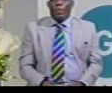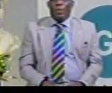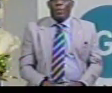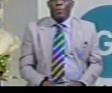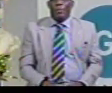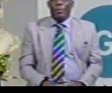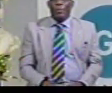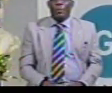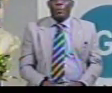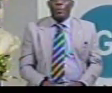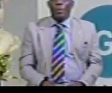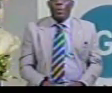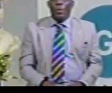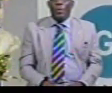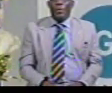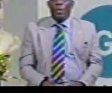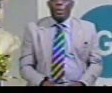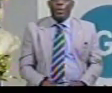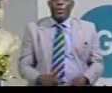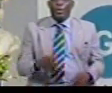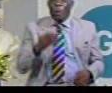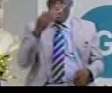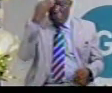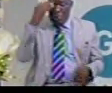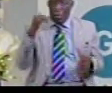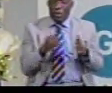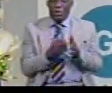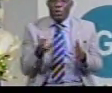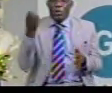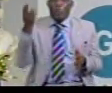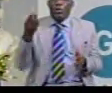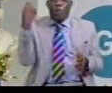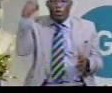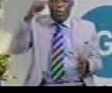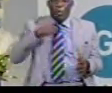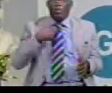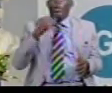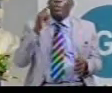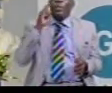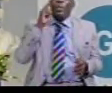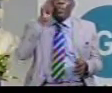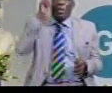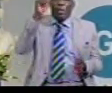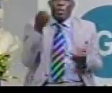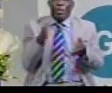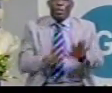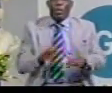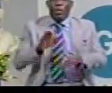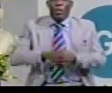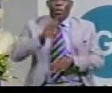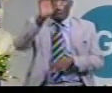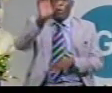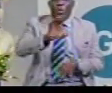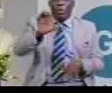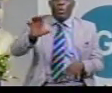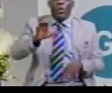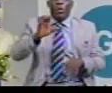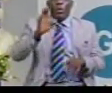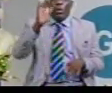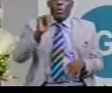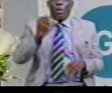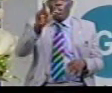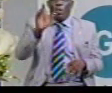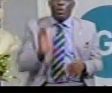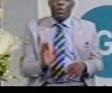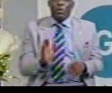it was for me he died on Calvary. By God's word, at last my sin